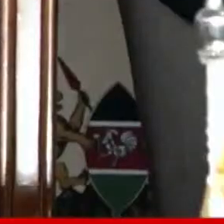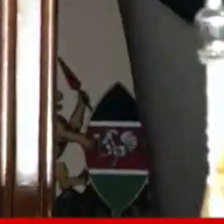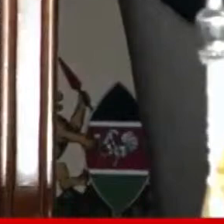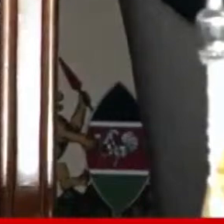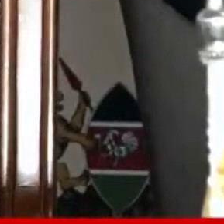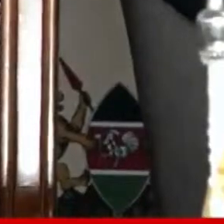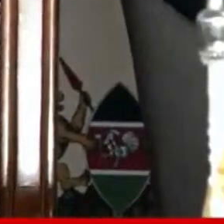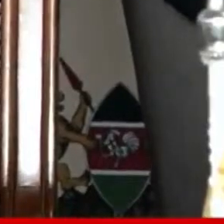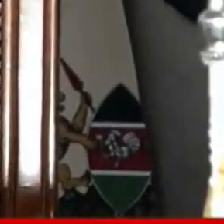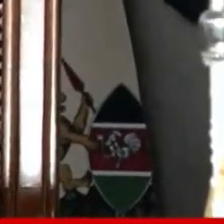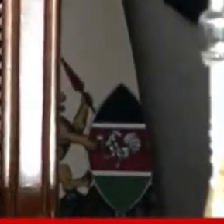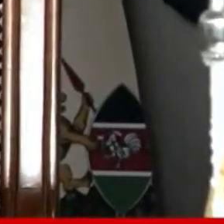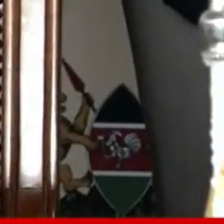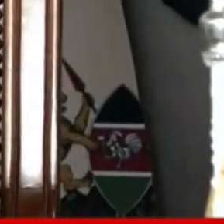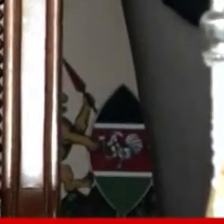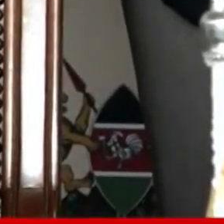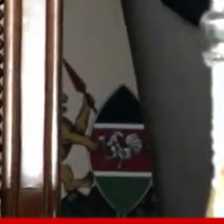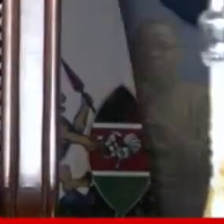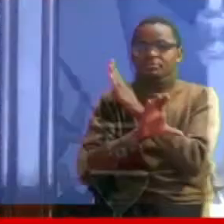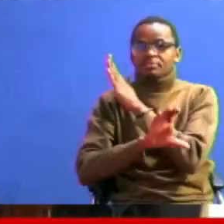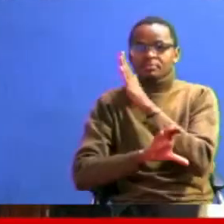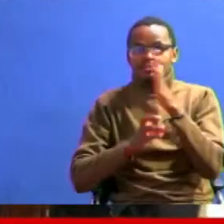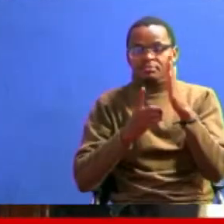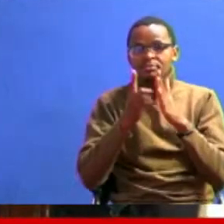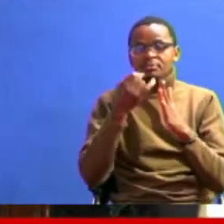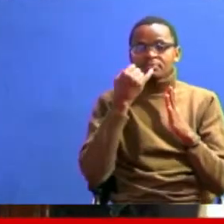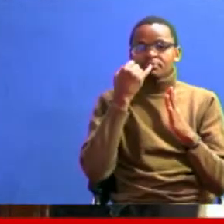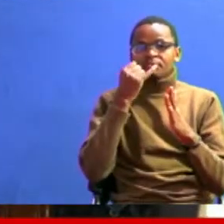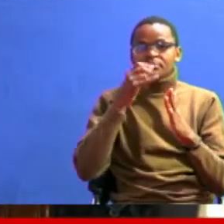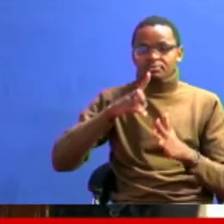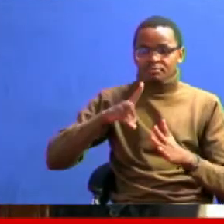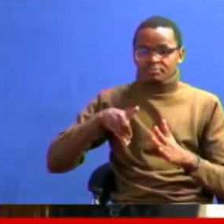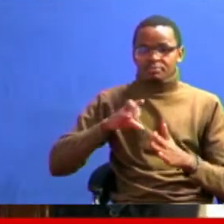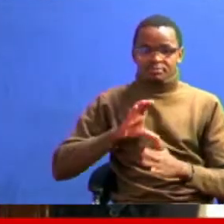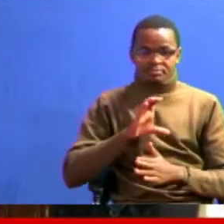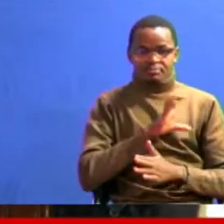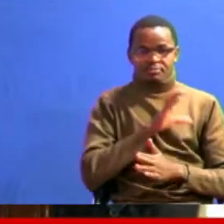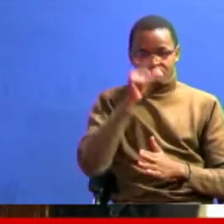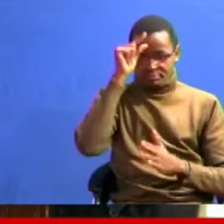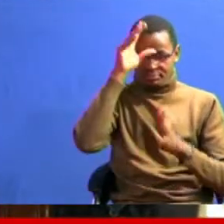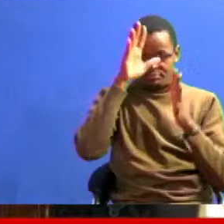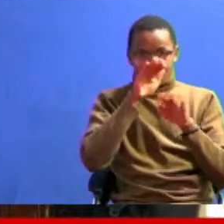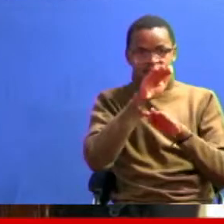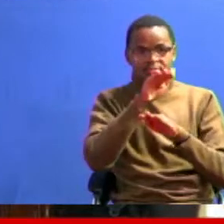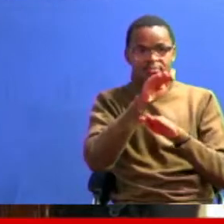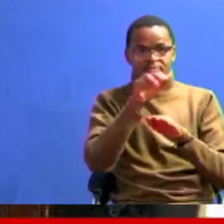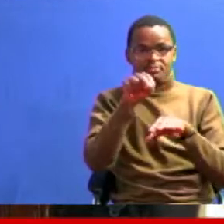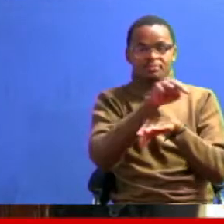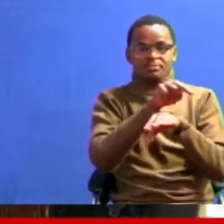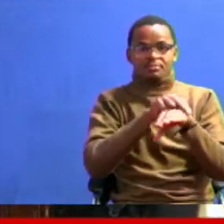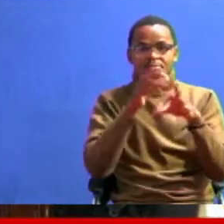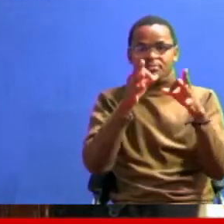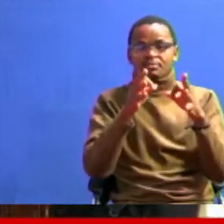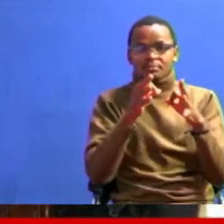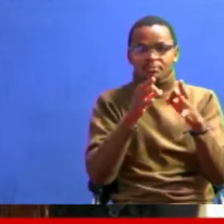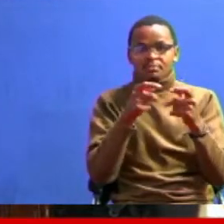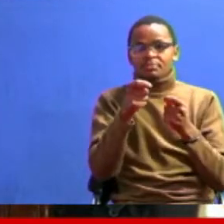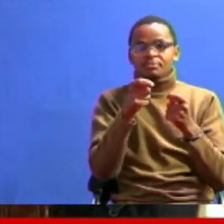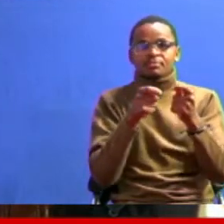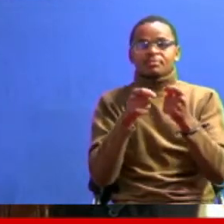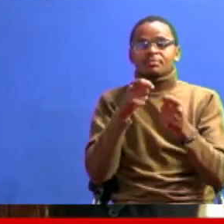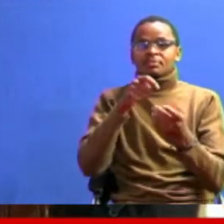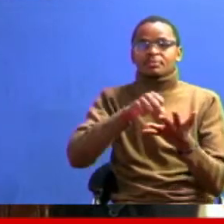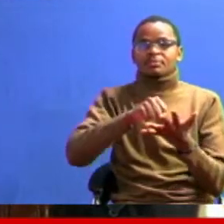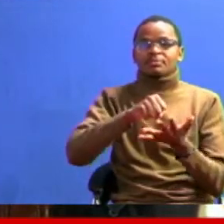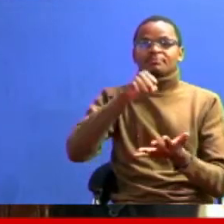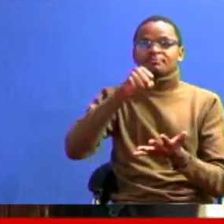Release funds to the counties. Development is delaying. Council of Governors asked National Treasury and Controller of Budgets.